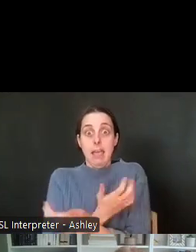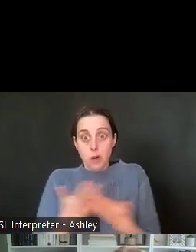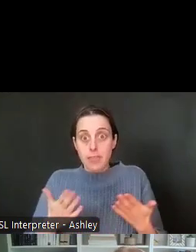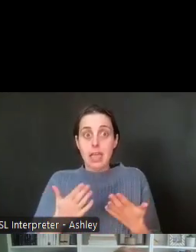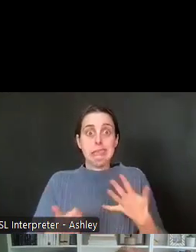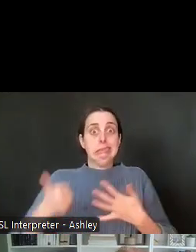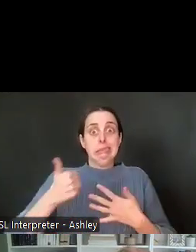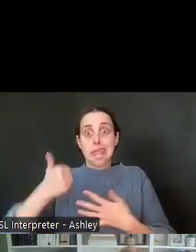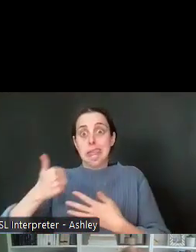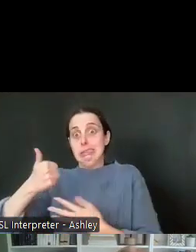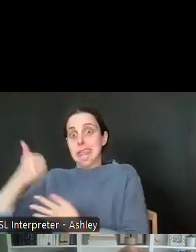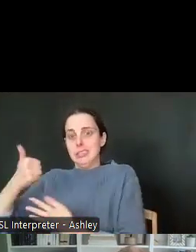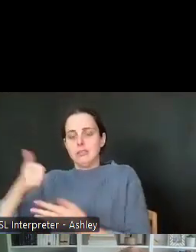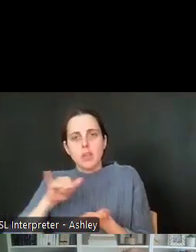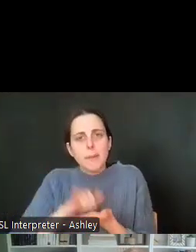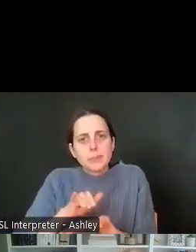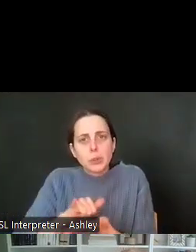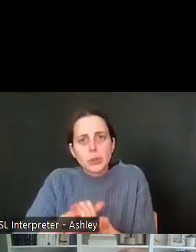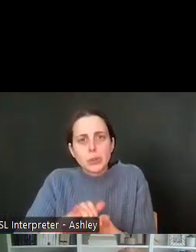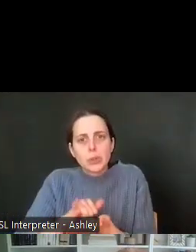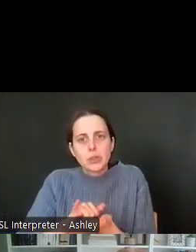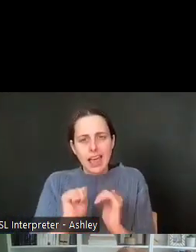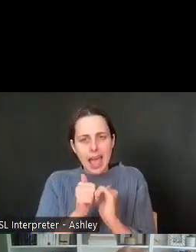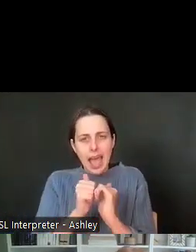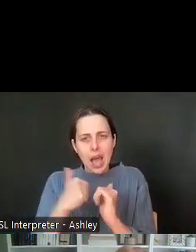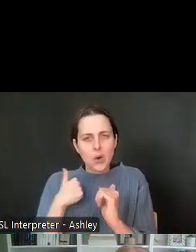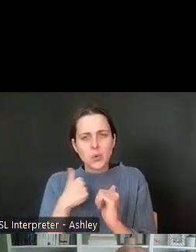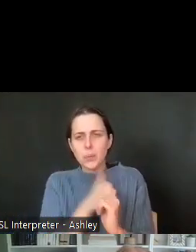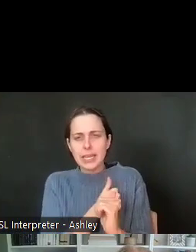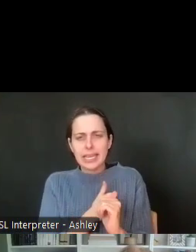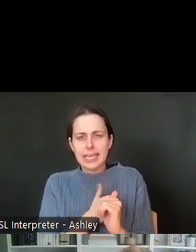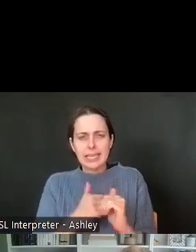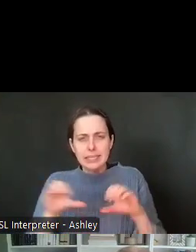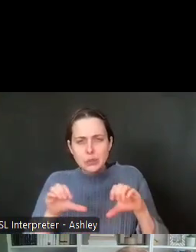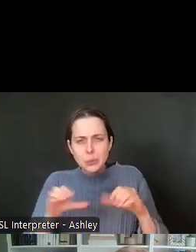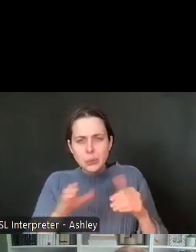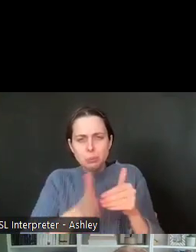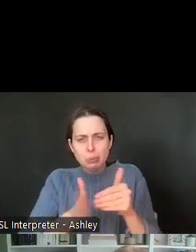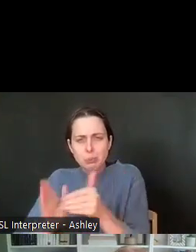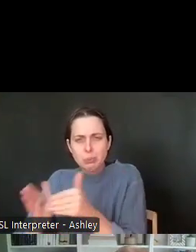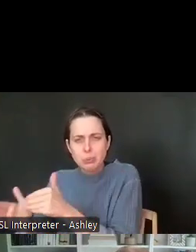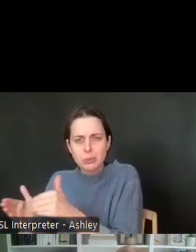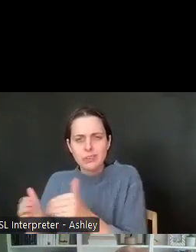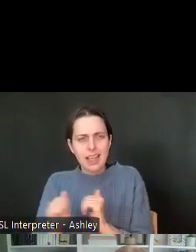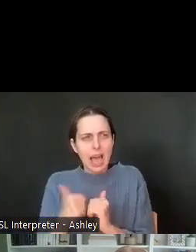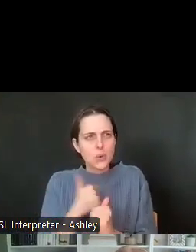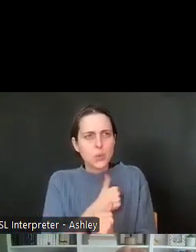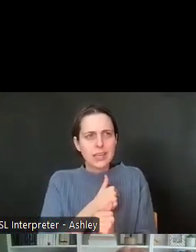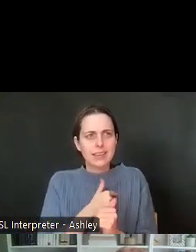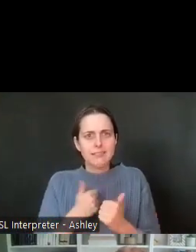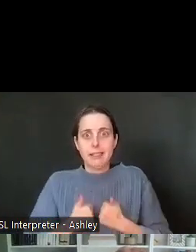is urgent, where in the world do we go from there? How does anyone even operate successfully if that's the